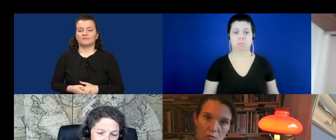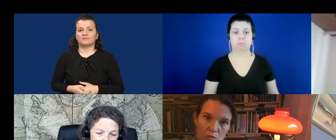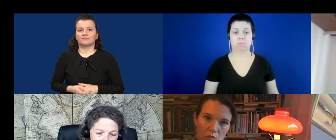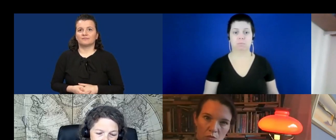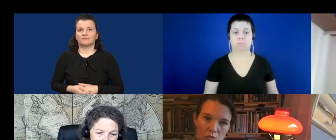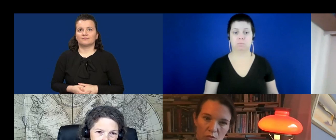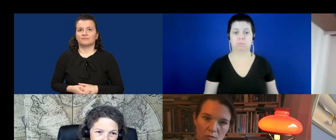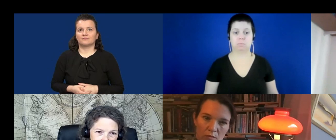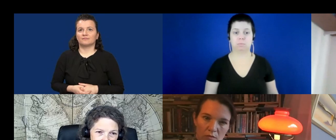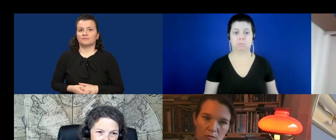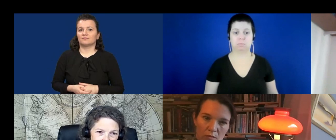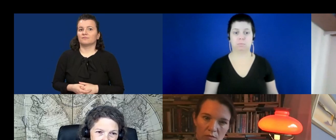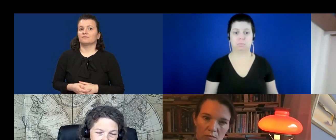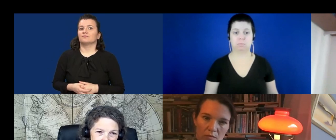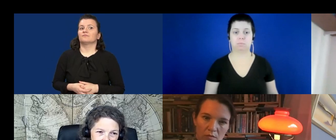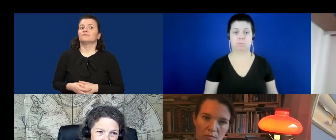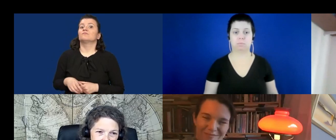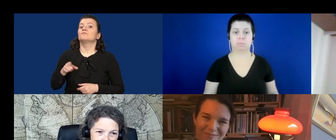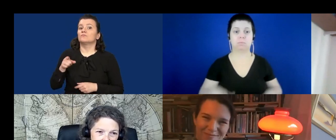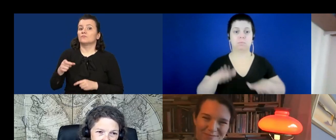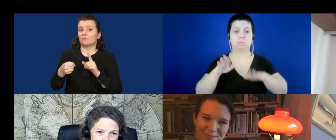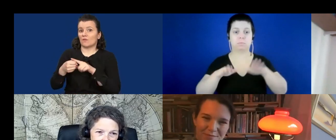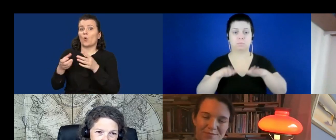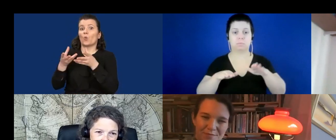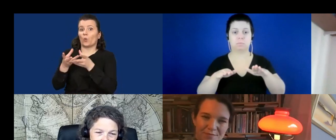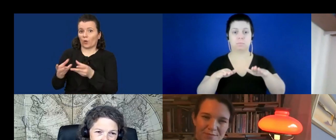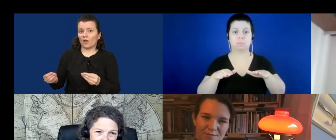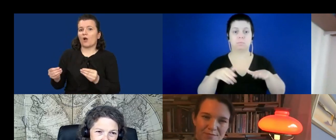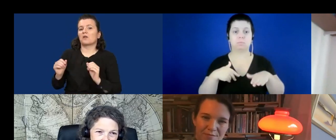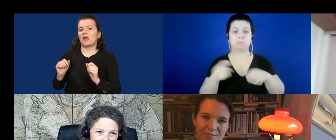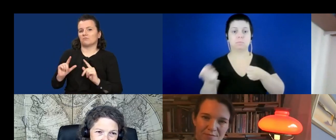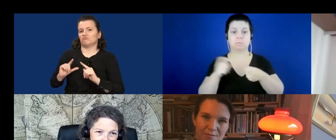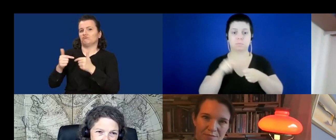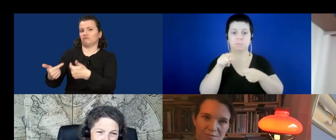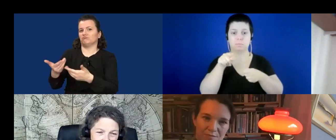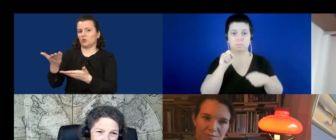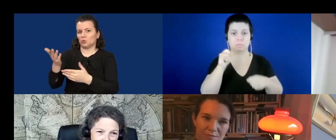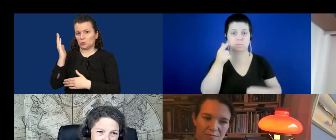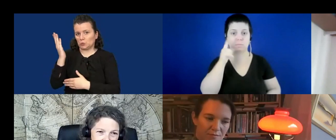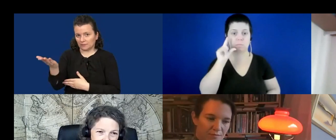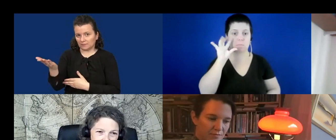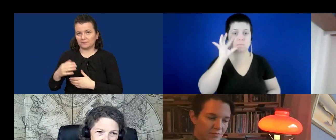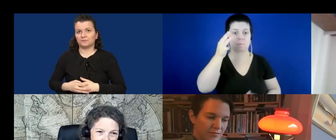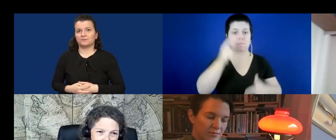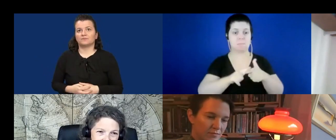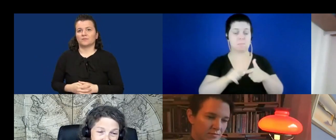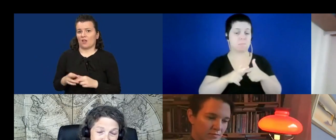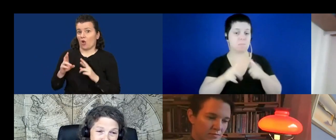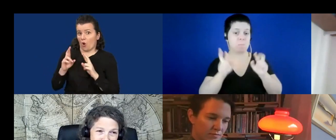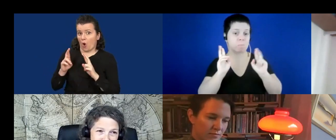pick up with you as soon as if we can solve this problem. I hope we can catch up with you.